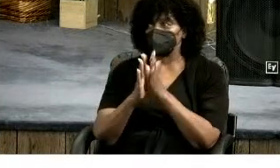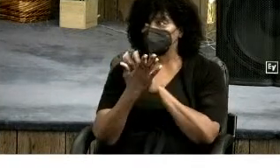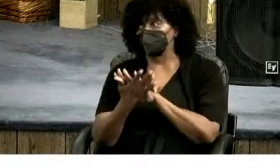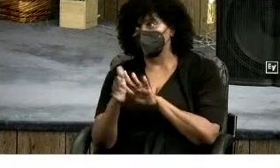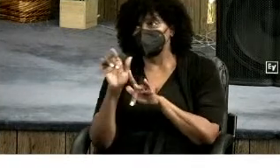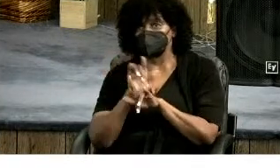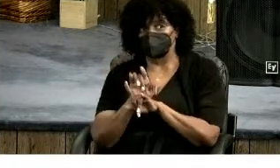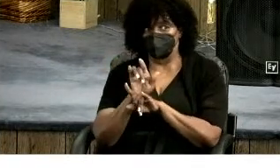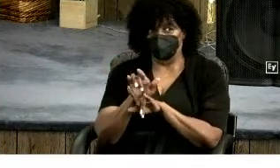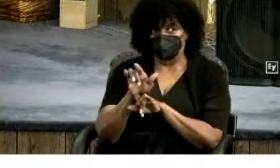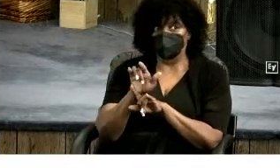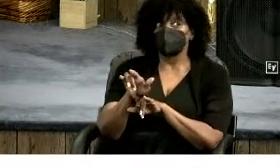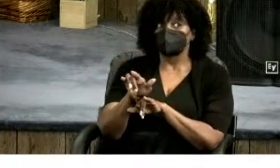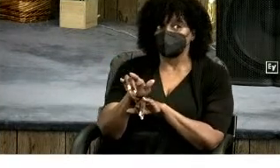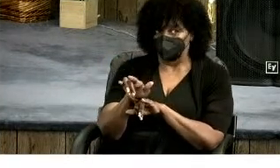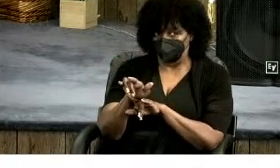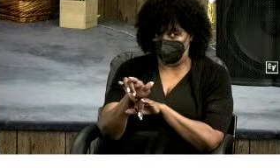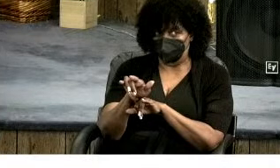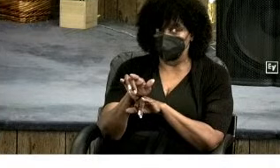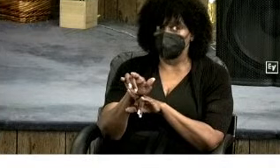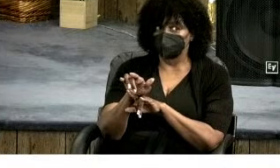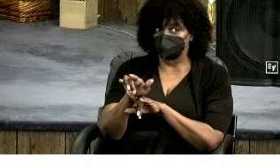Deuteronomy 28 right there.